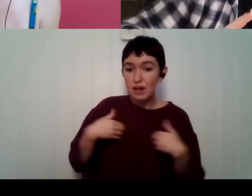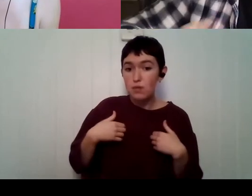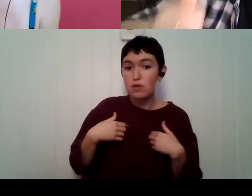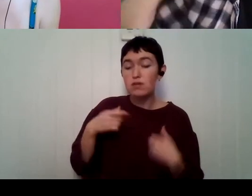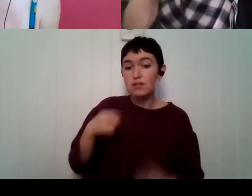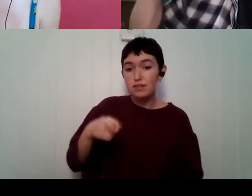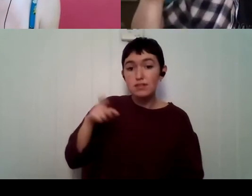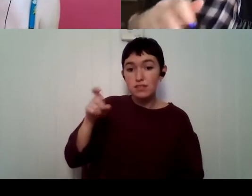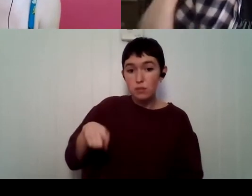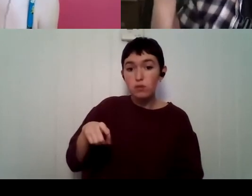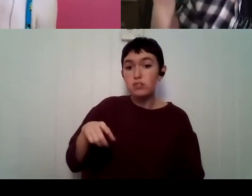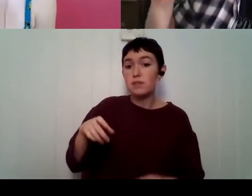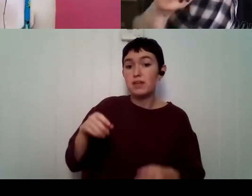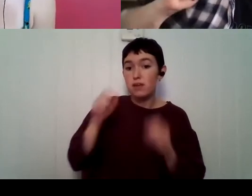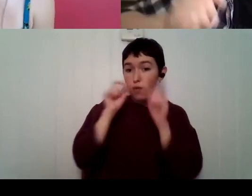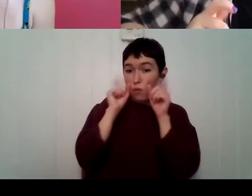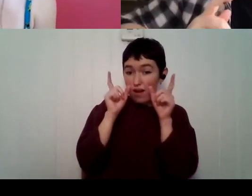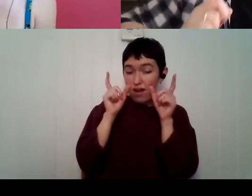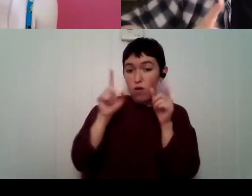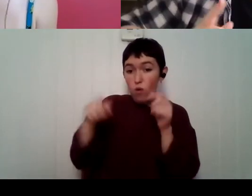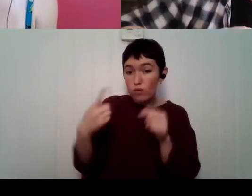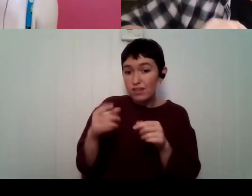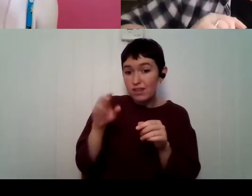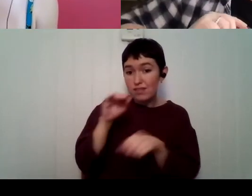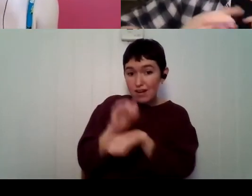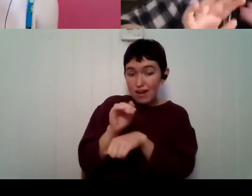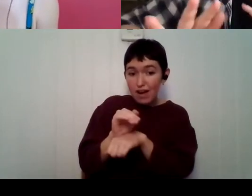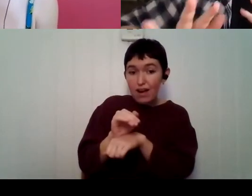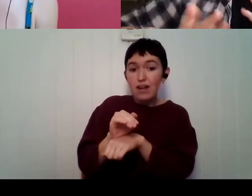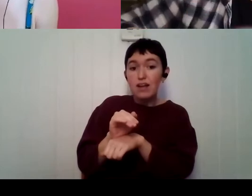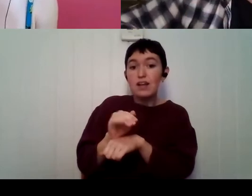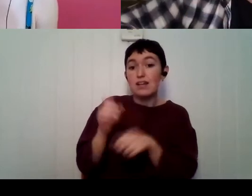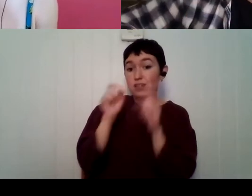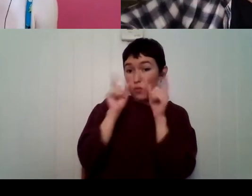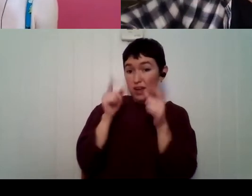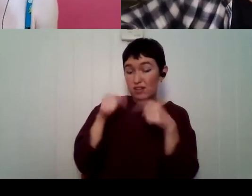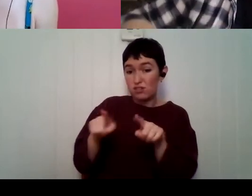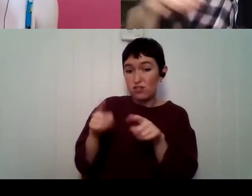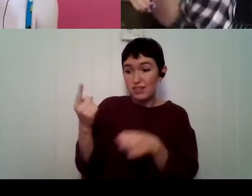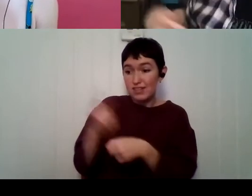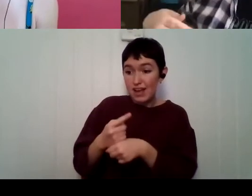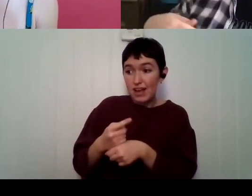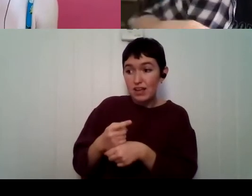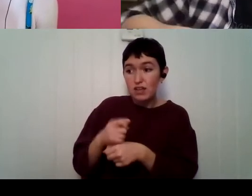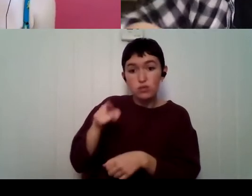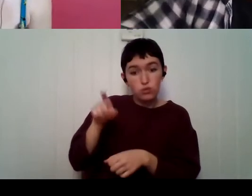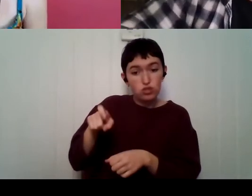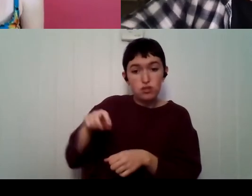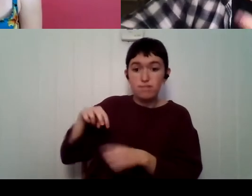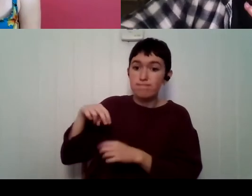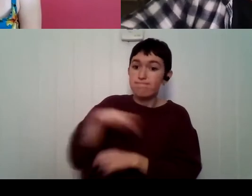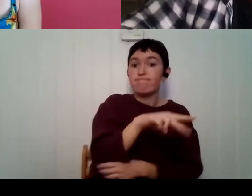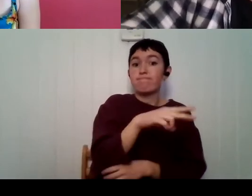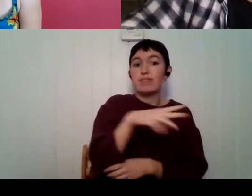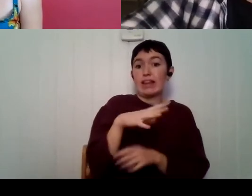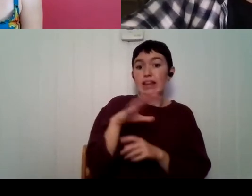go the other direction, like walk away from it, because it might have rabies. That's like one of the signs. So just keep that information in your back pocket. You never know